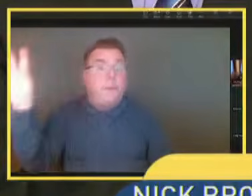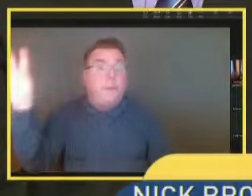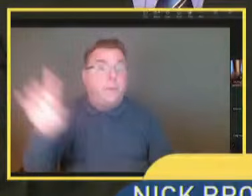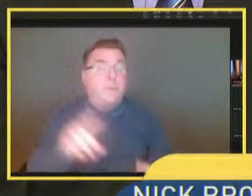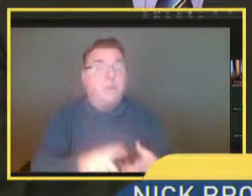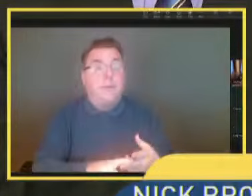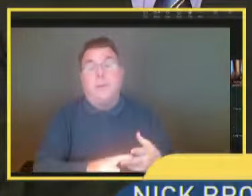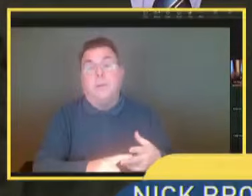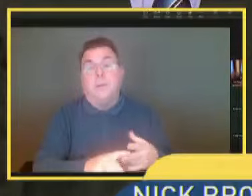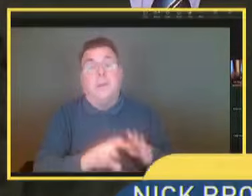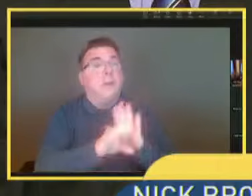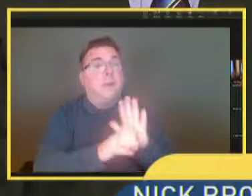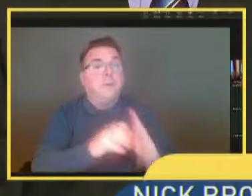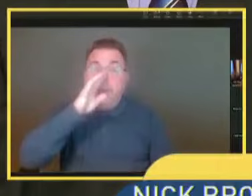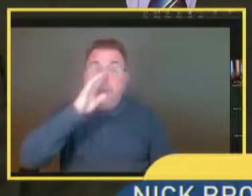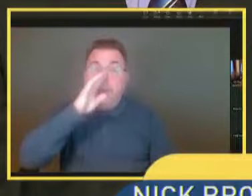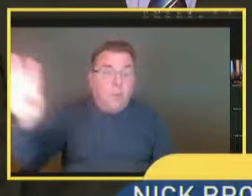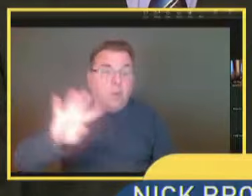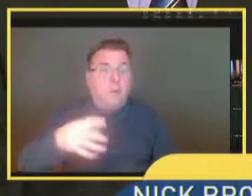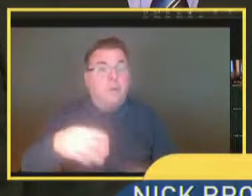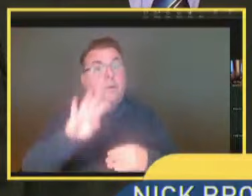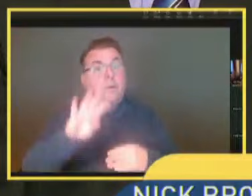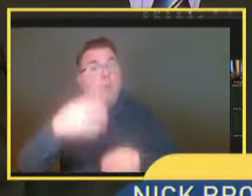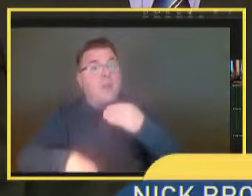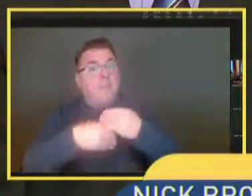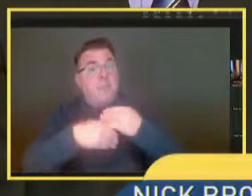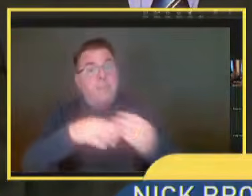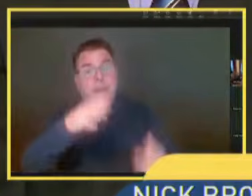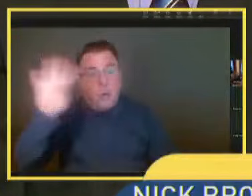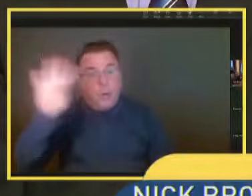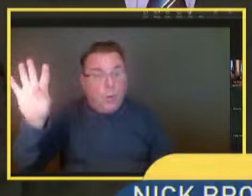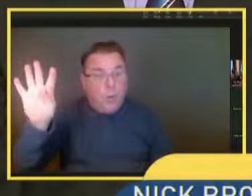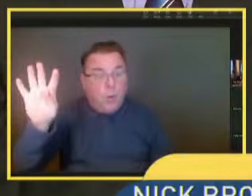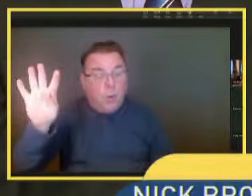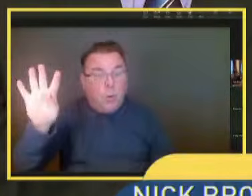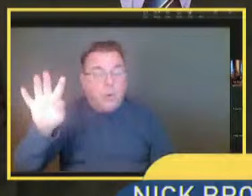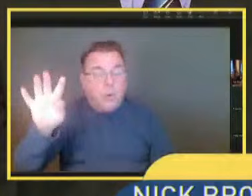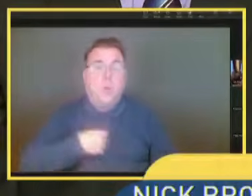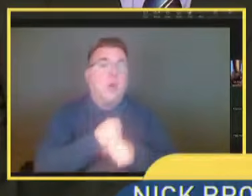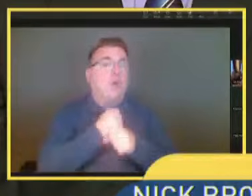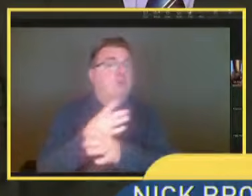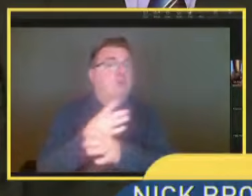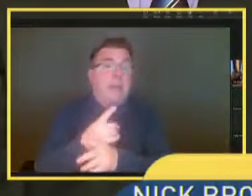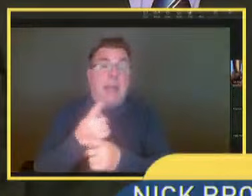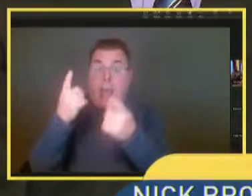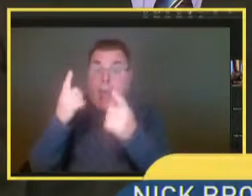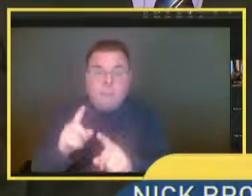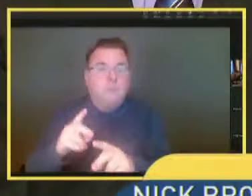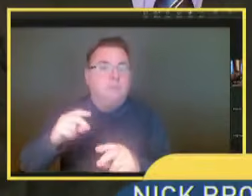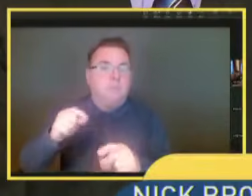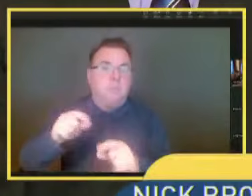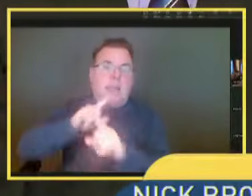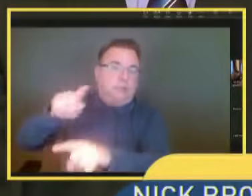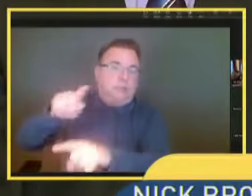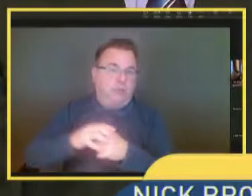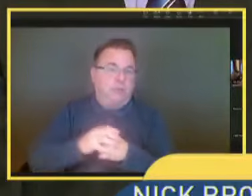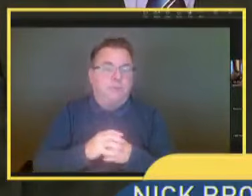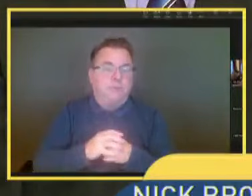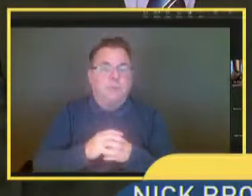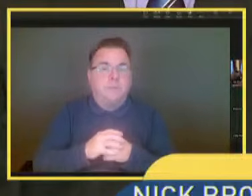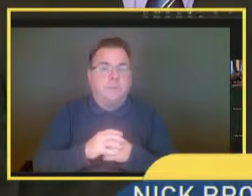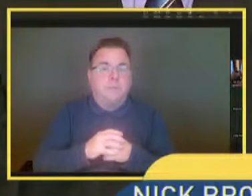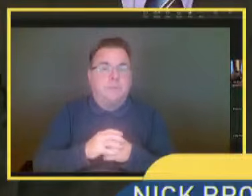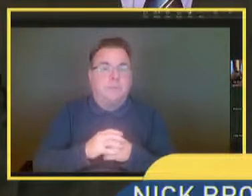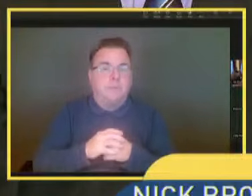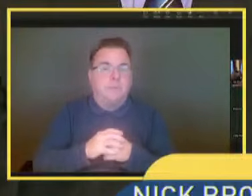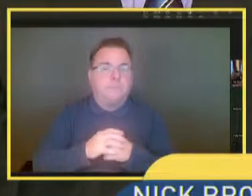the Fourth Amendment. But we will be prepared to respond to anything that happens here in which we can intervene and act on